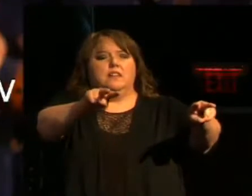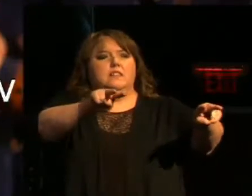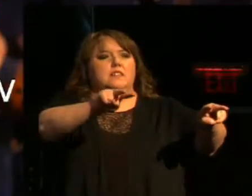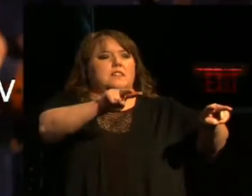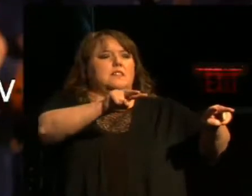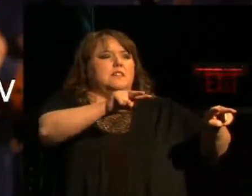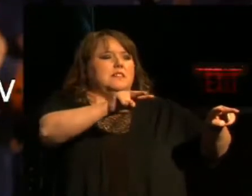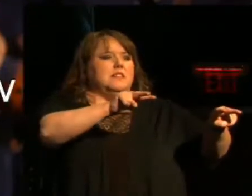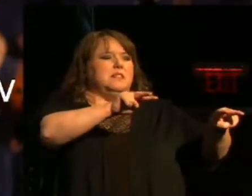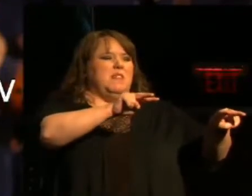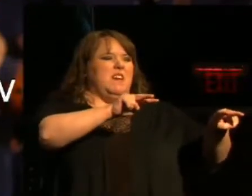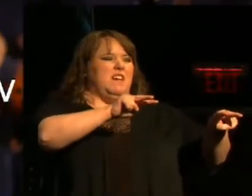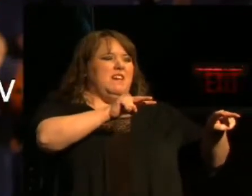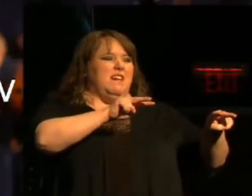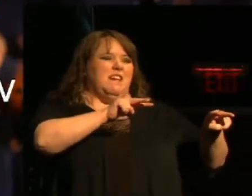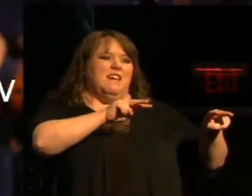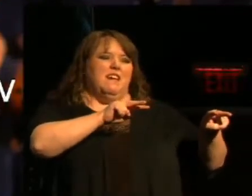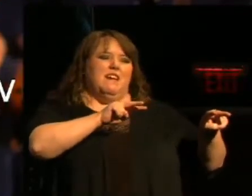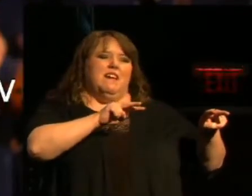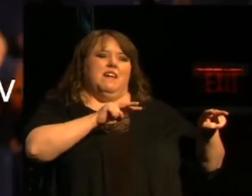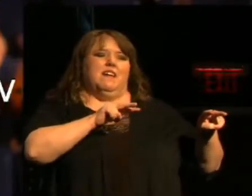it together.